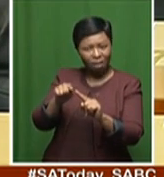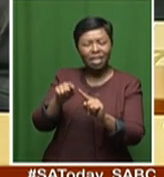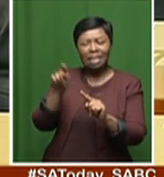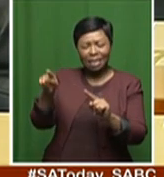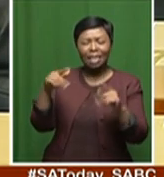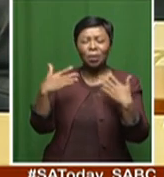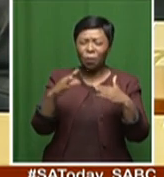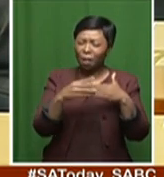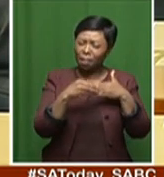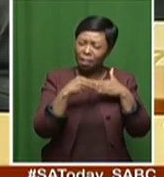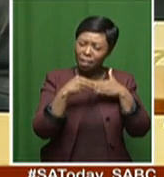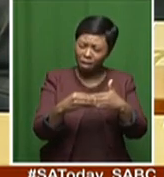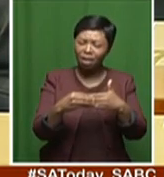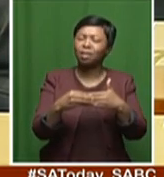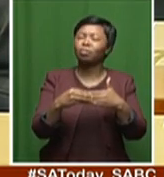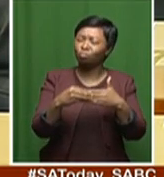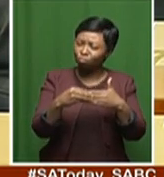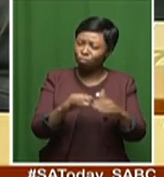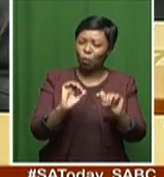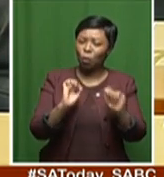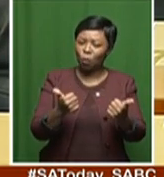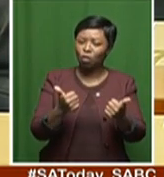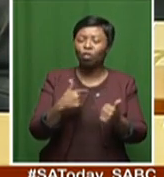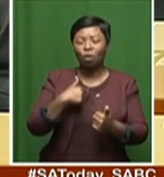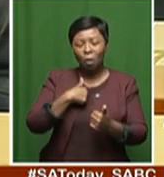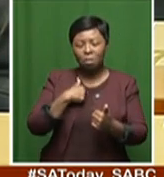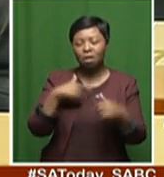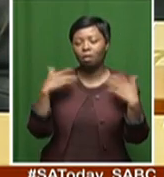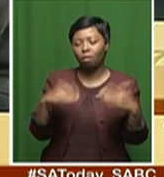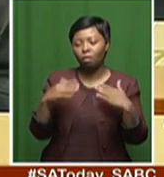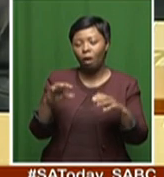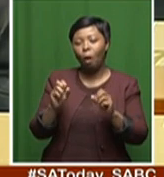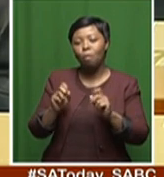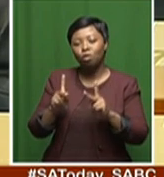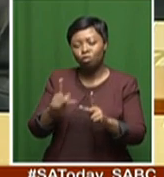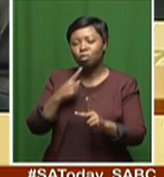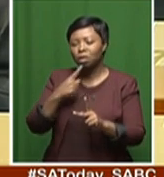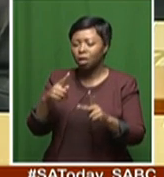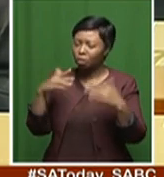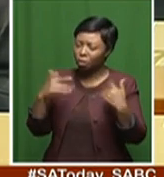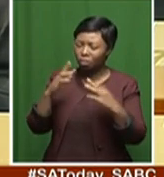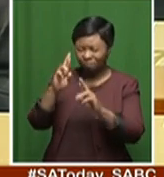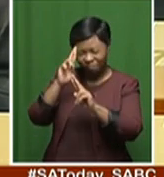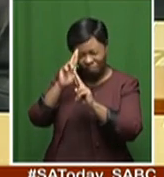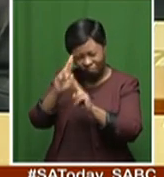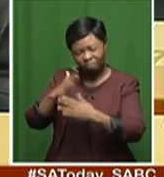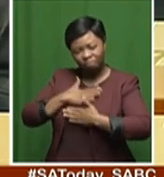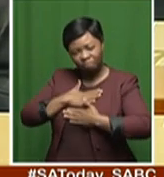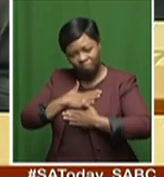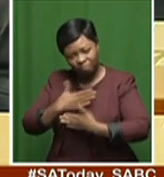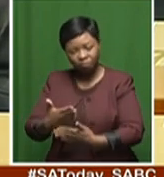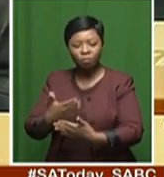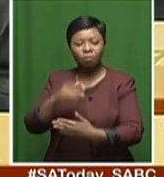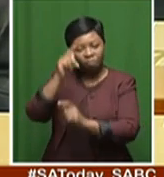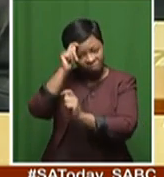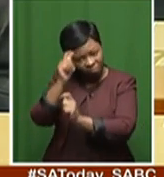ably. So for me, this is an opportunity to pay my respects to him, particularly because we are here,